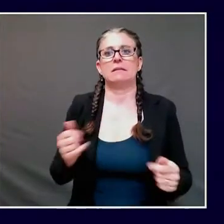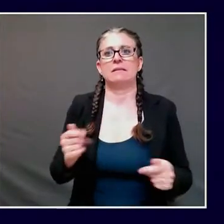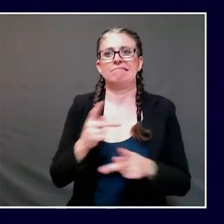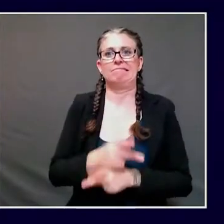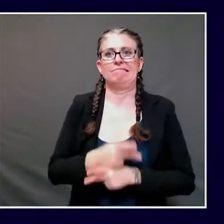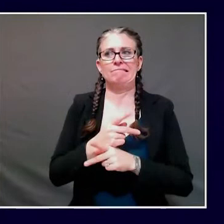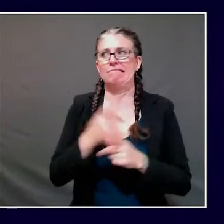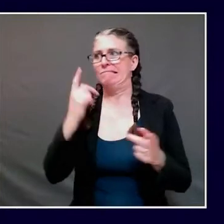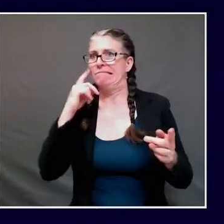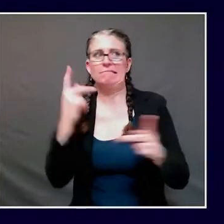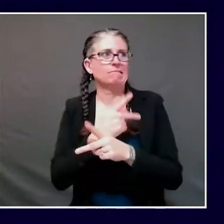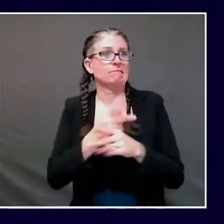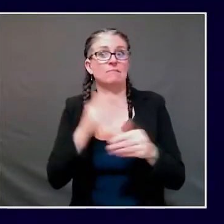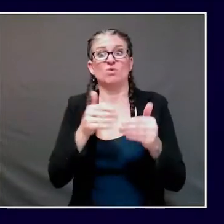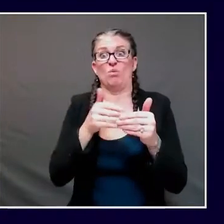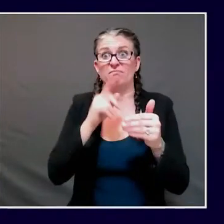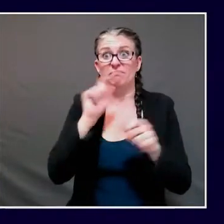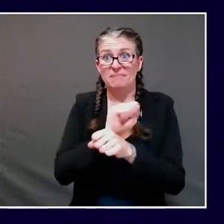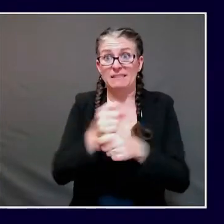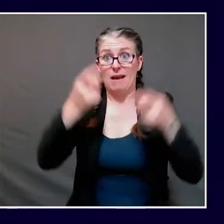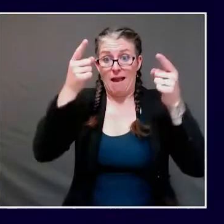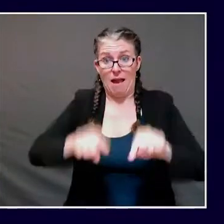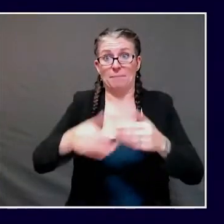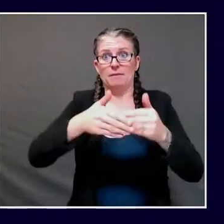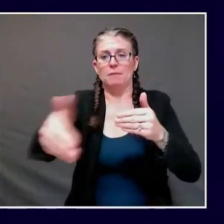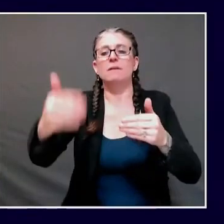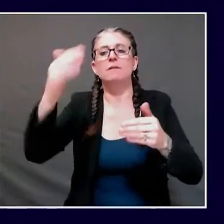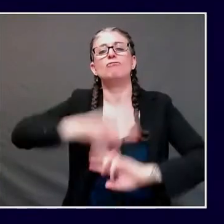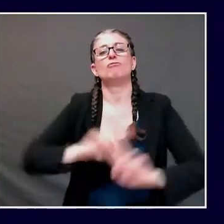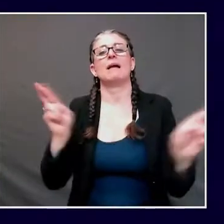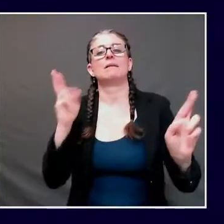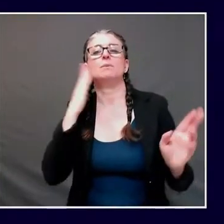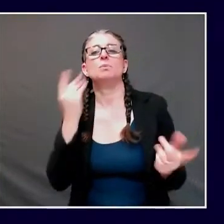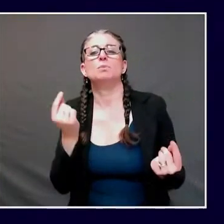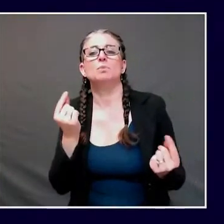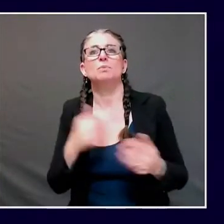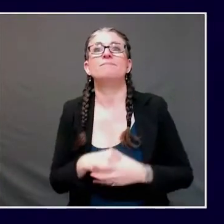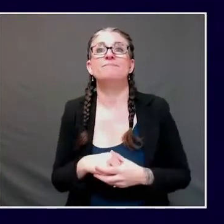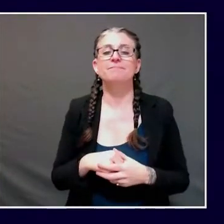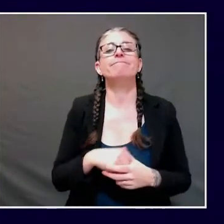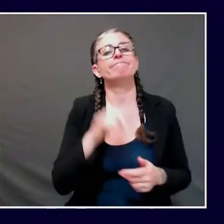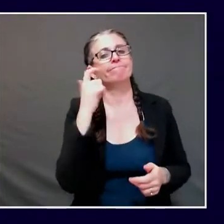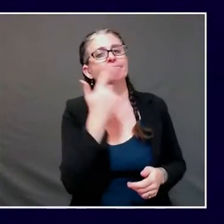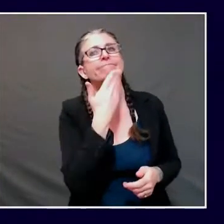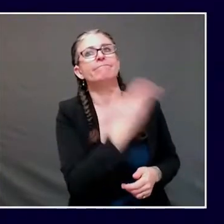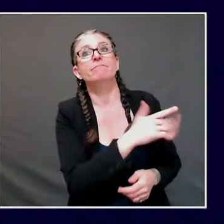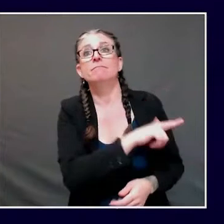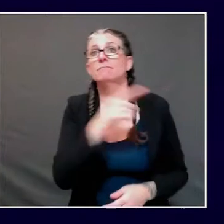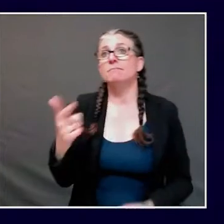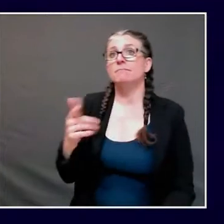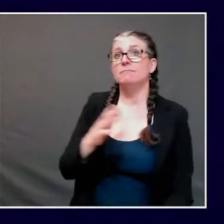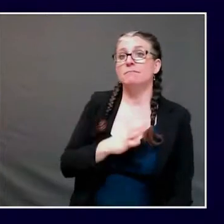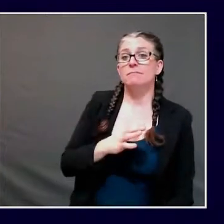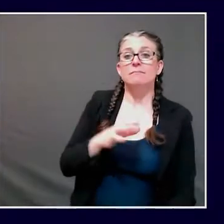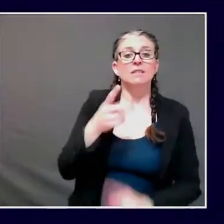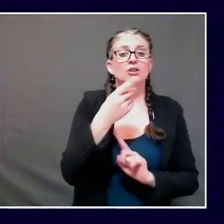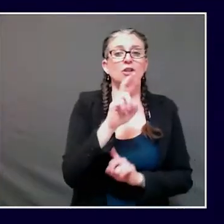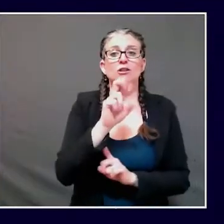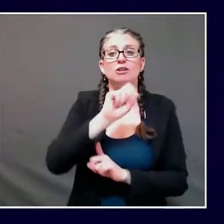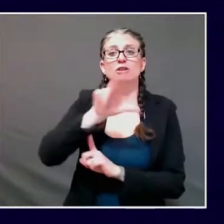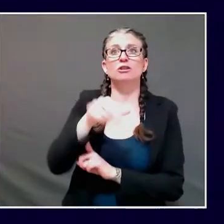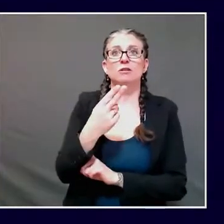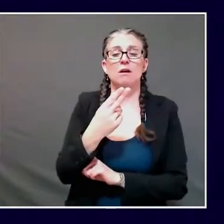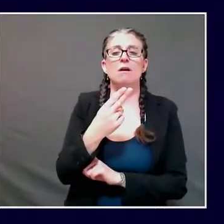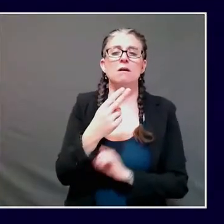Okay, thanks, Governor. And Dr. Shah, my question for you is about a study that the